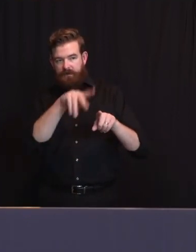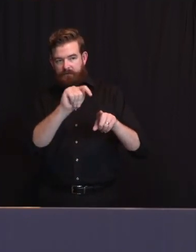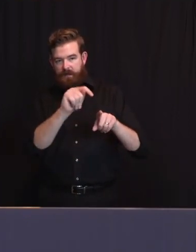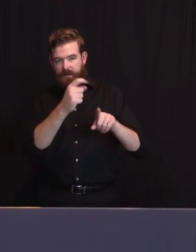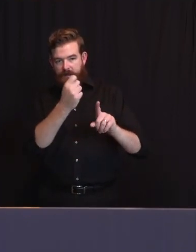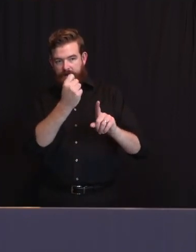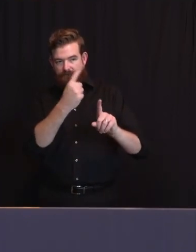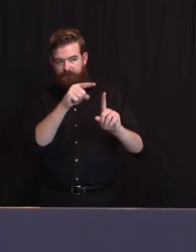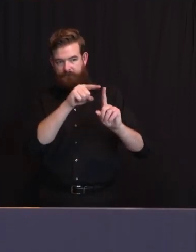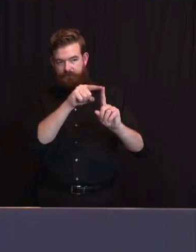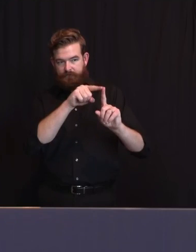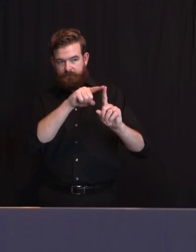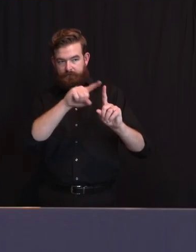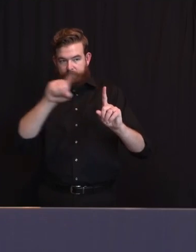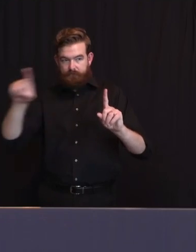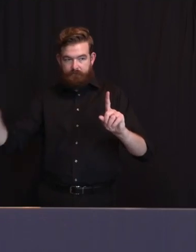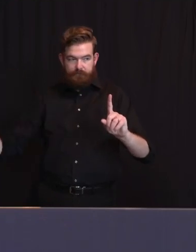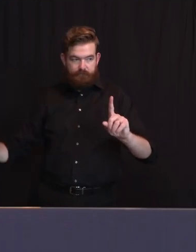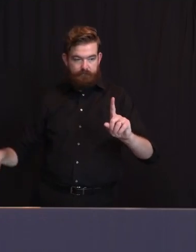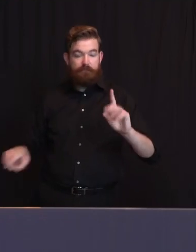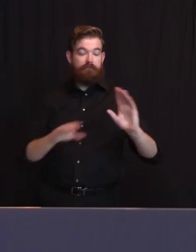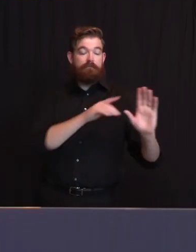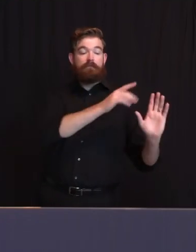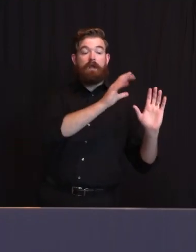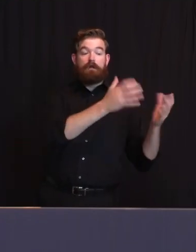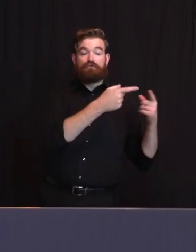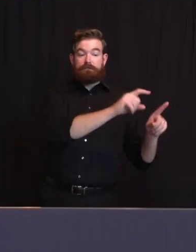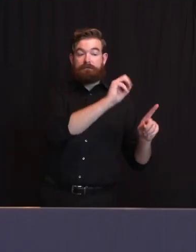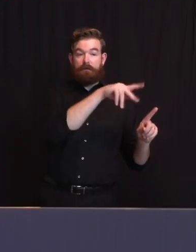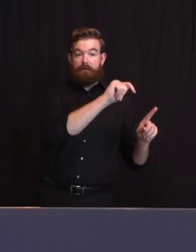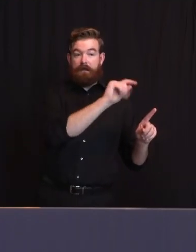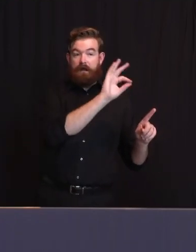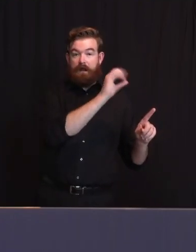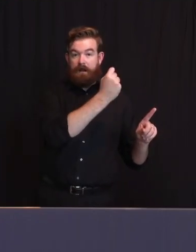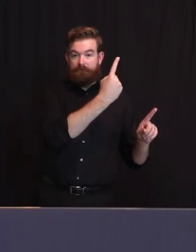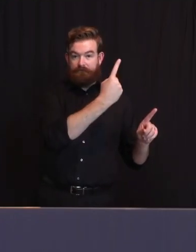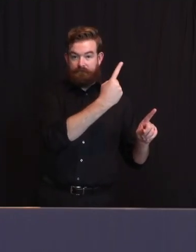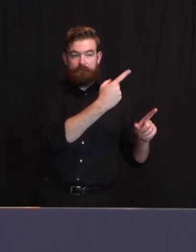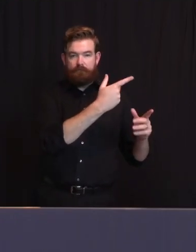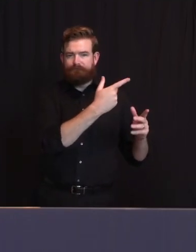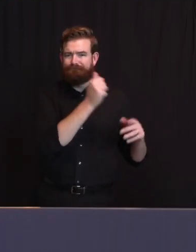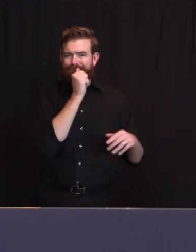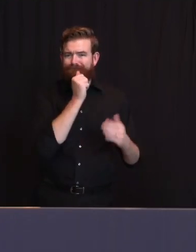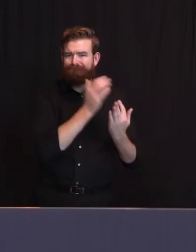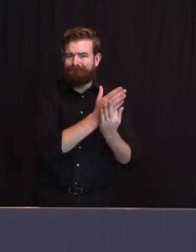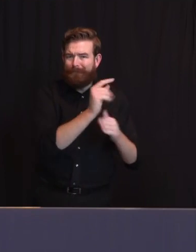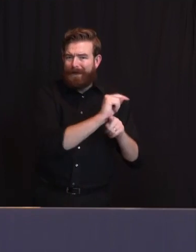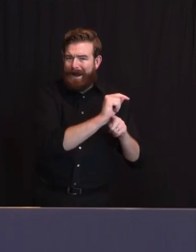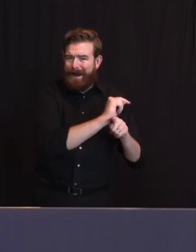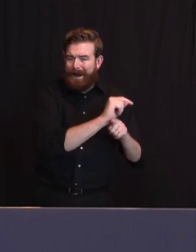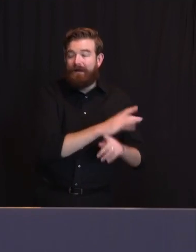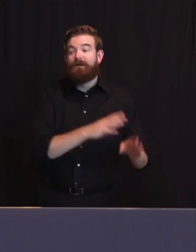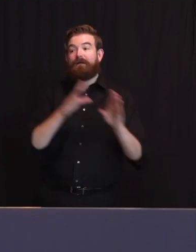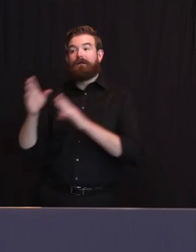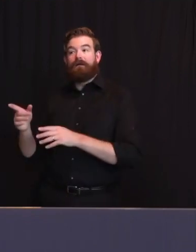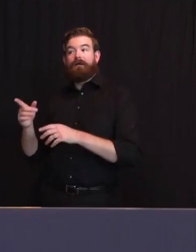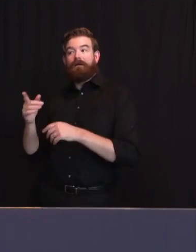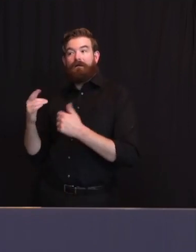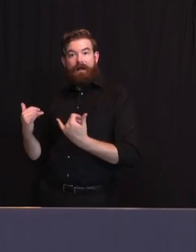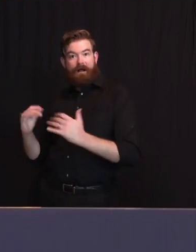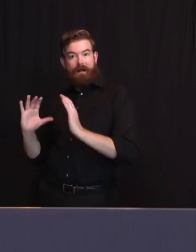Just unbelievable. And a lot of states, I believe this is right, disbanded the training, and we stuck to it thanks to this guy. And it was